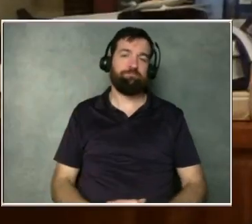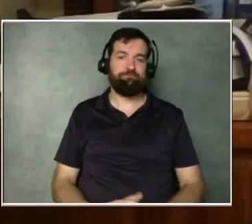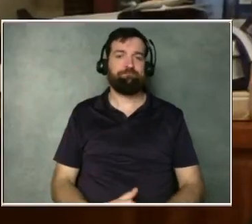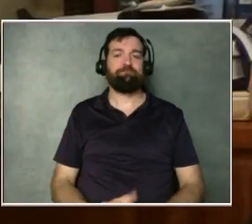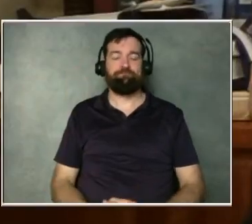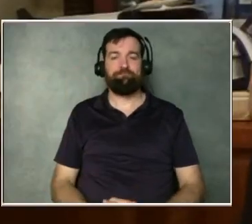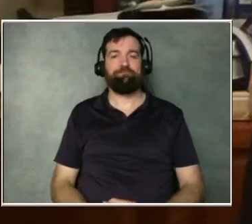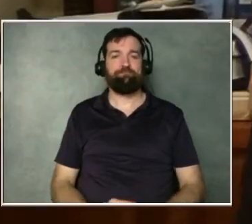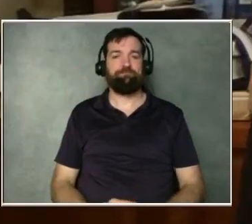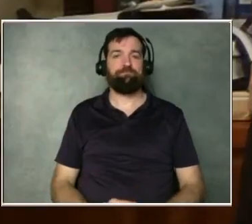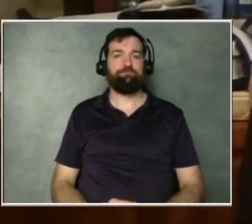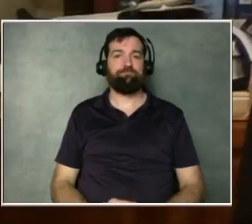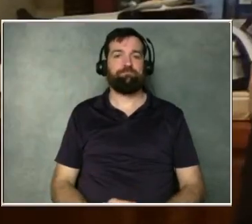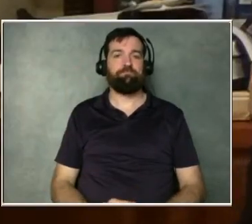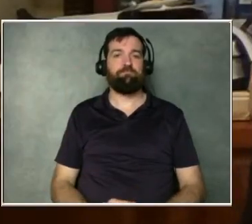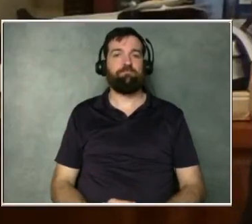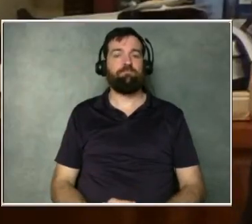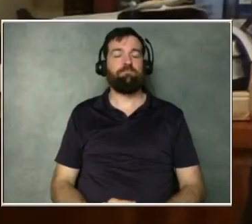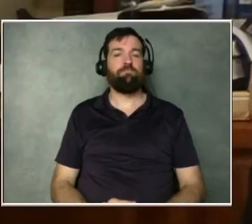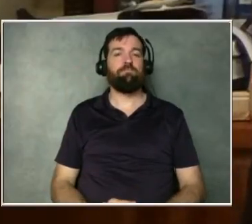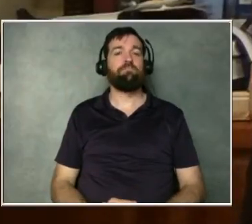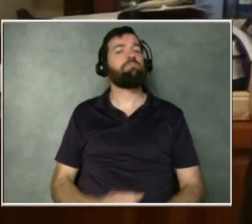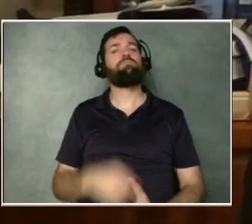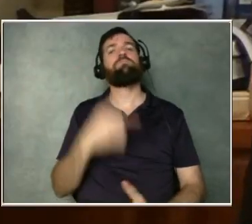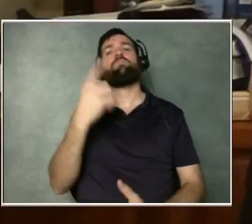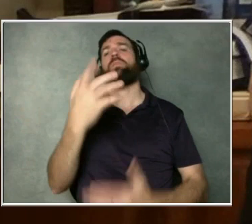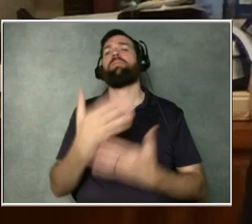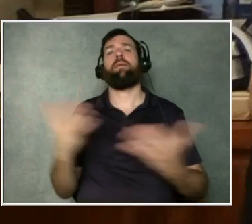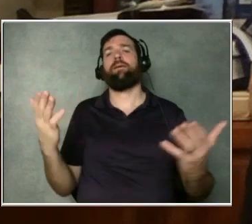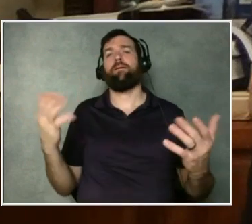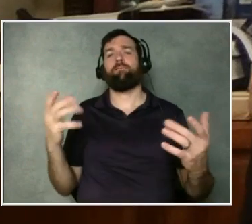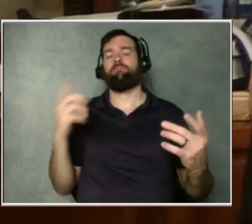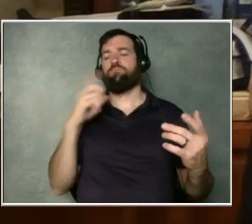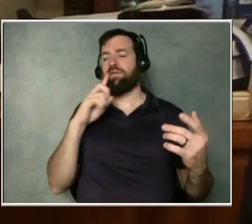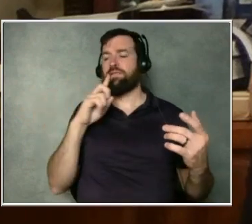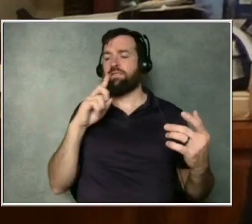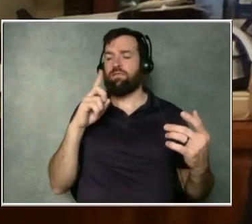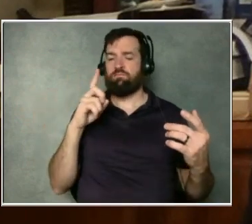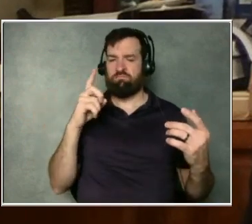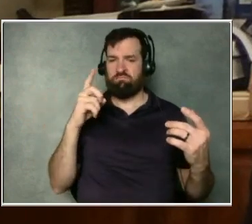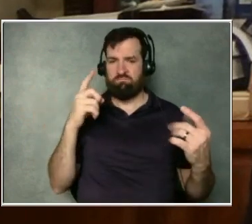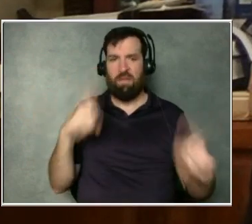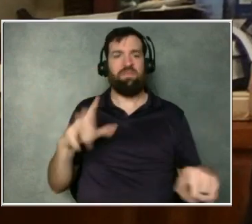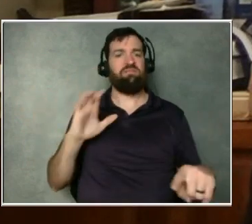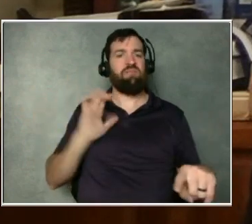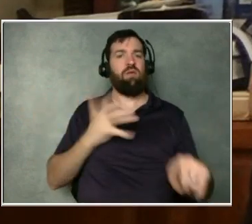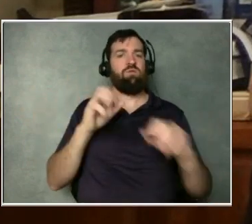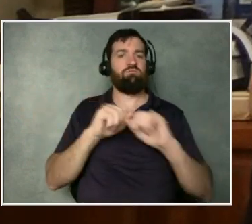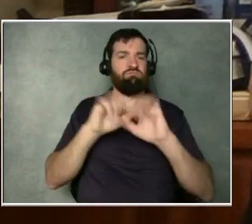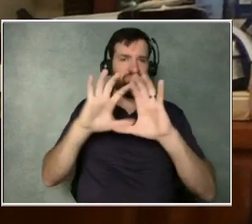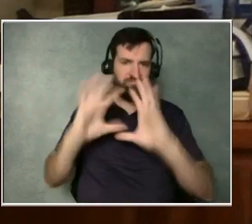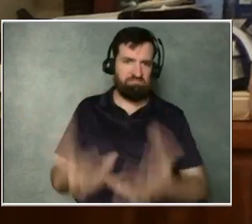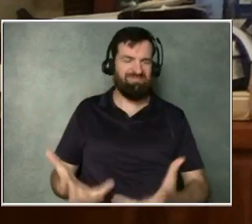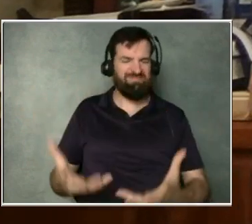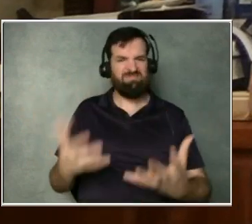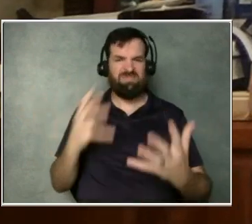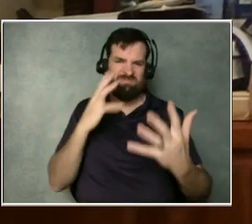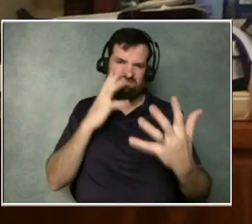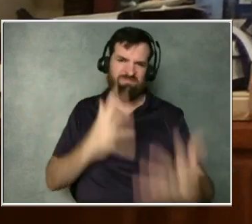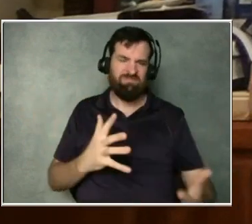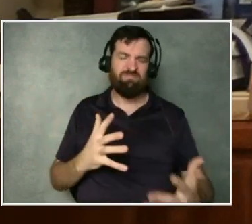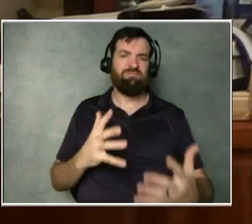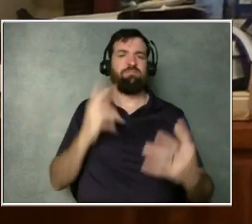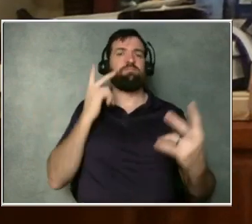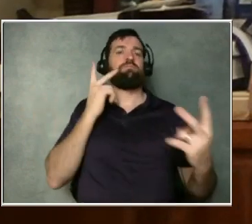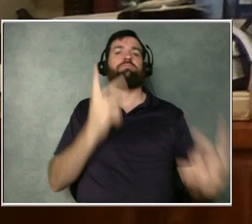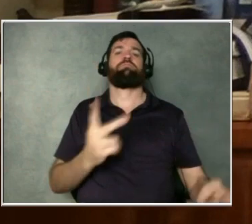this. One of the things that really happened in our society, which is a shame, just to reflect,